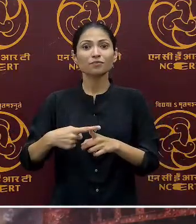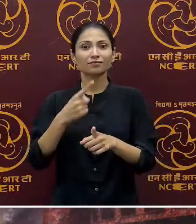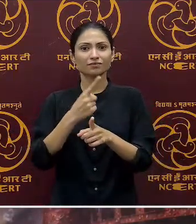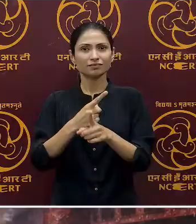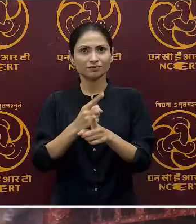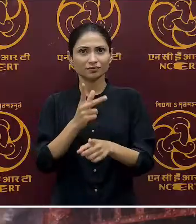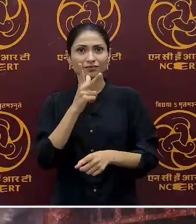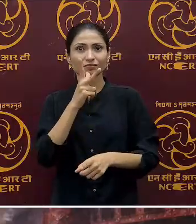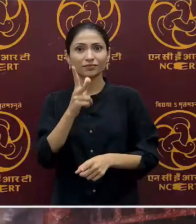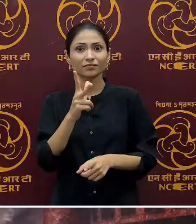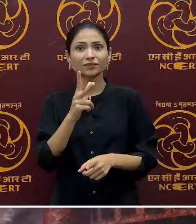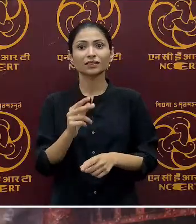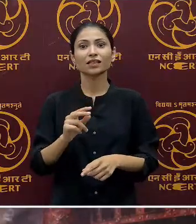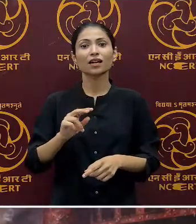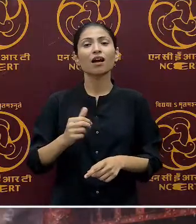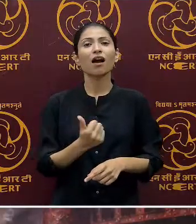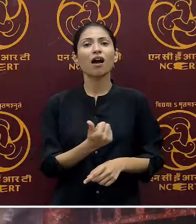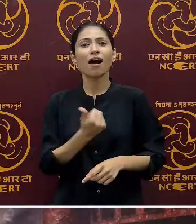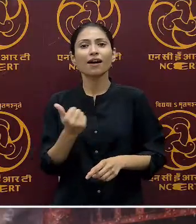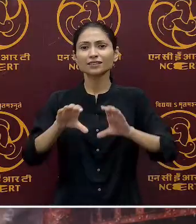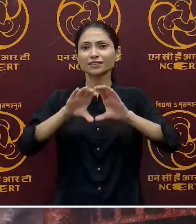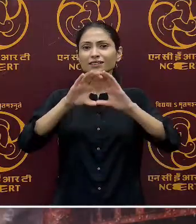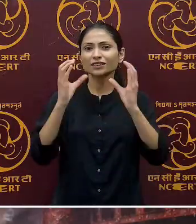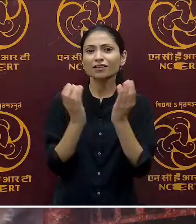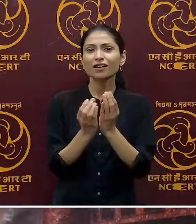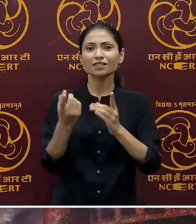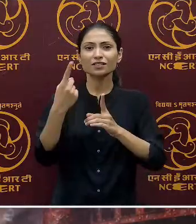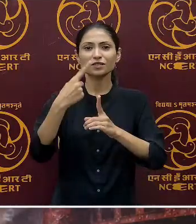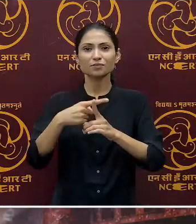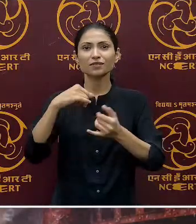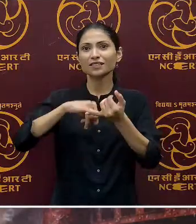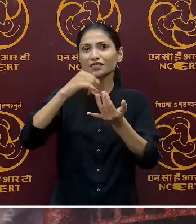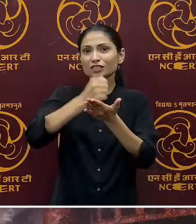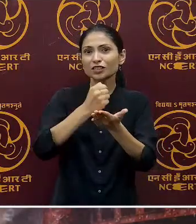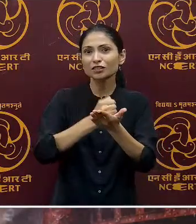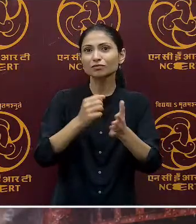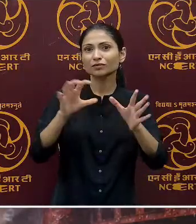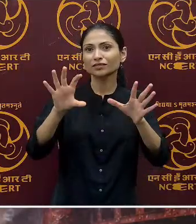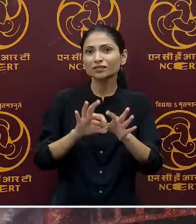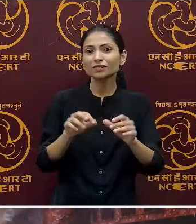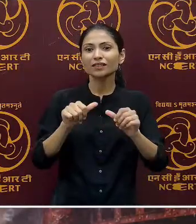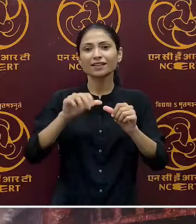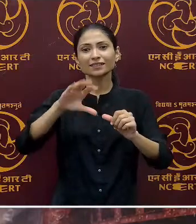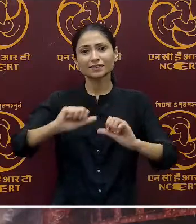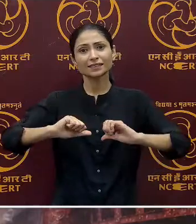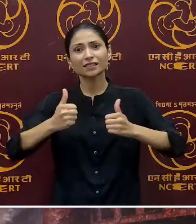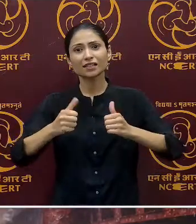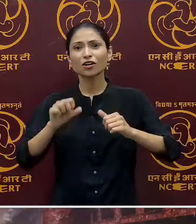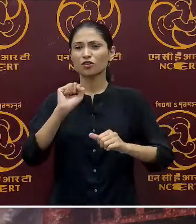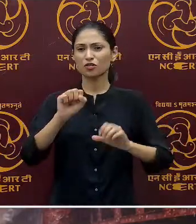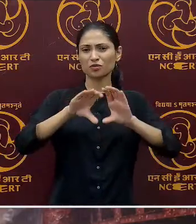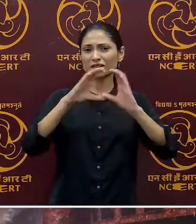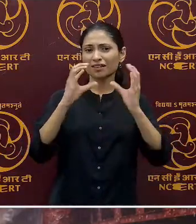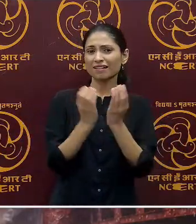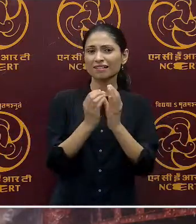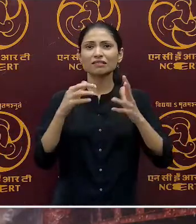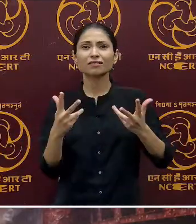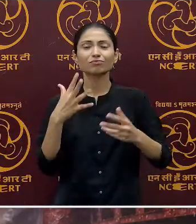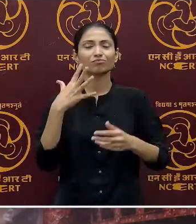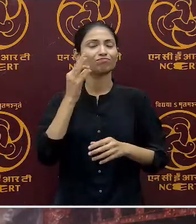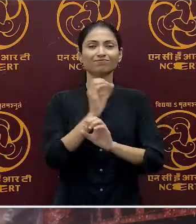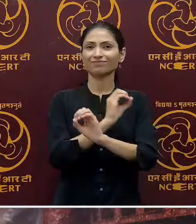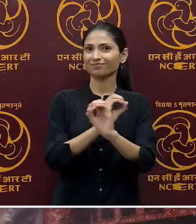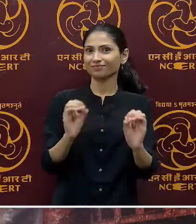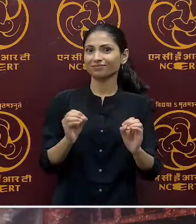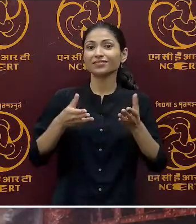other subjects, of other classes as well. It does not matter from which grade you belong. So with this, we have come towards